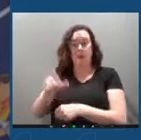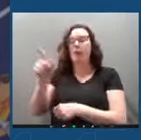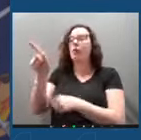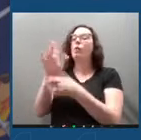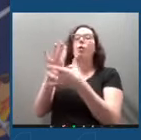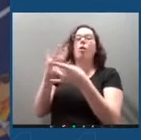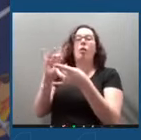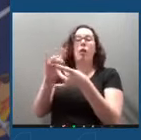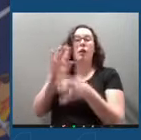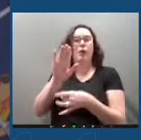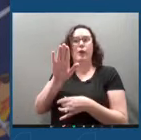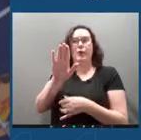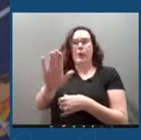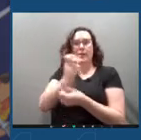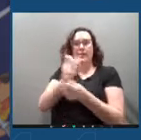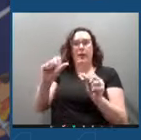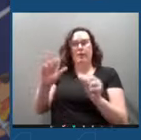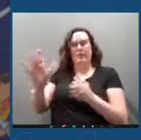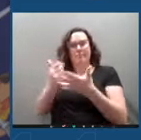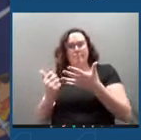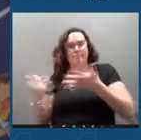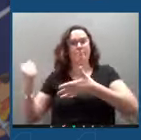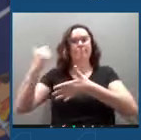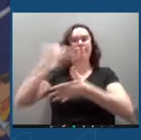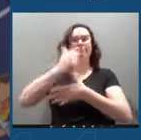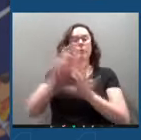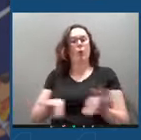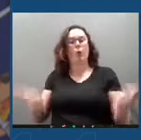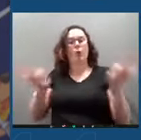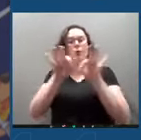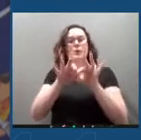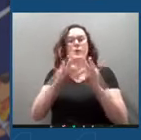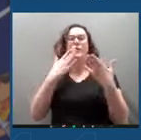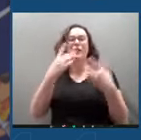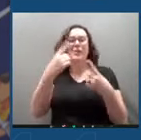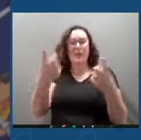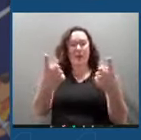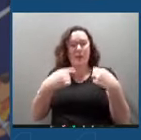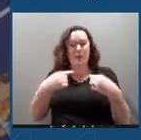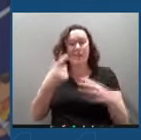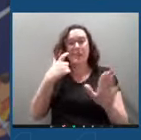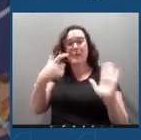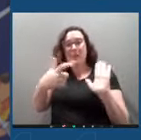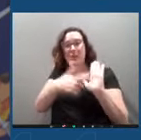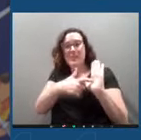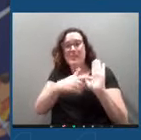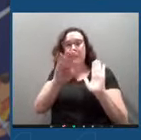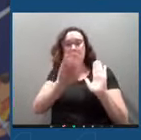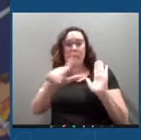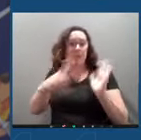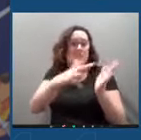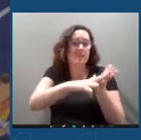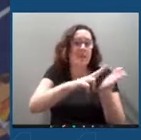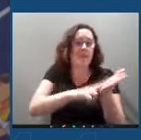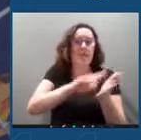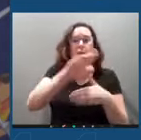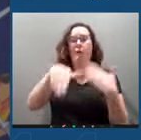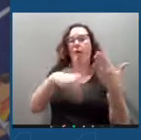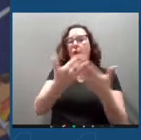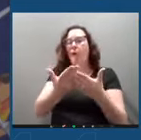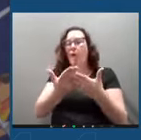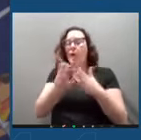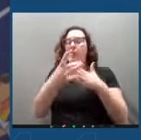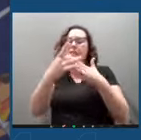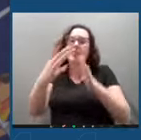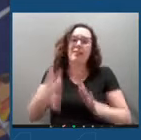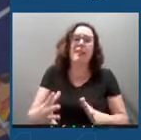him. So thank you, everyone, for being here today and witnessing a bill signing, and to all the leaders, the elected officials, the advocates, the